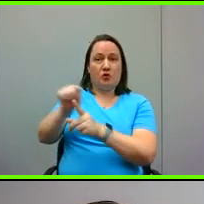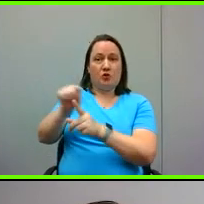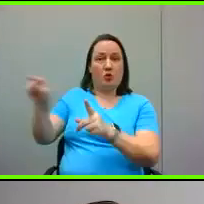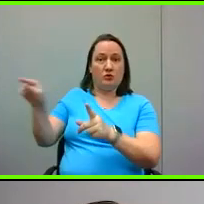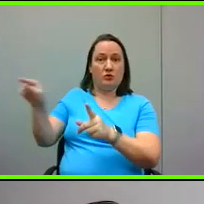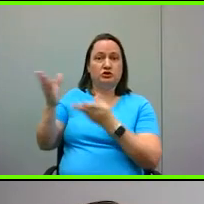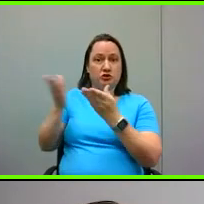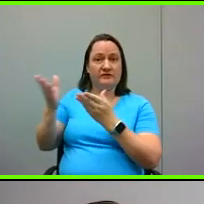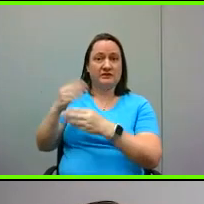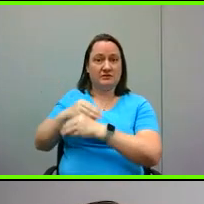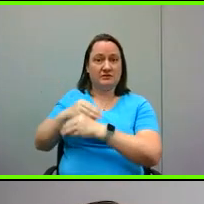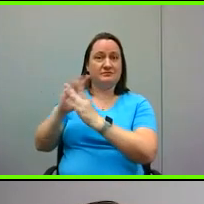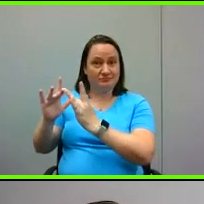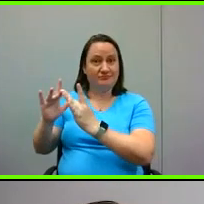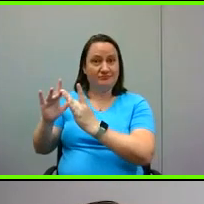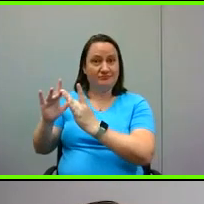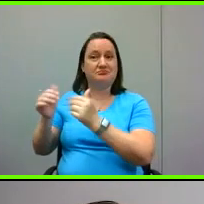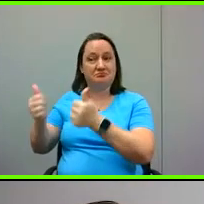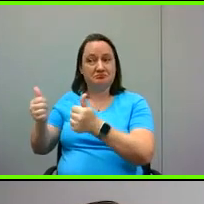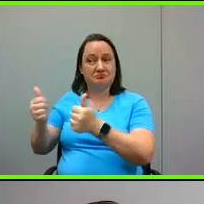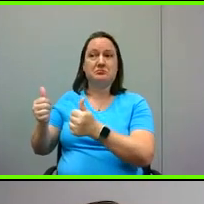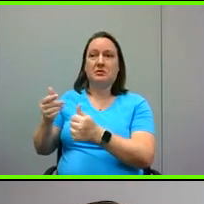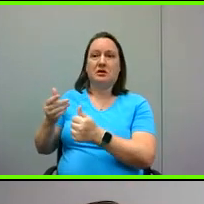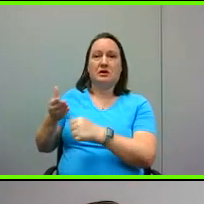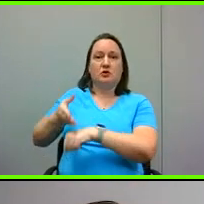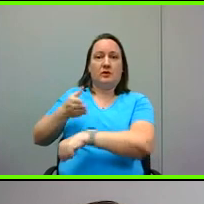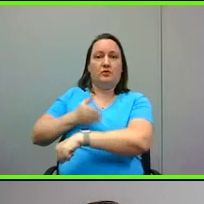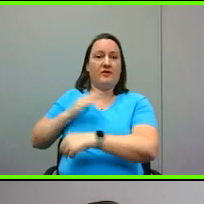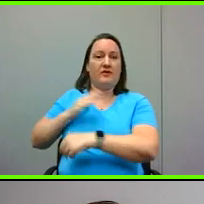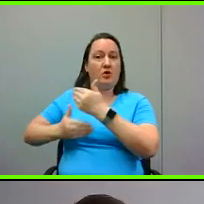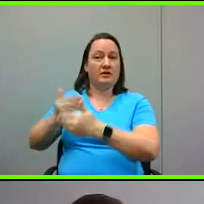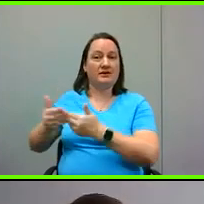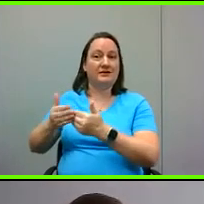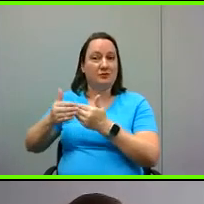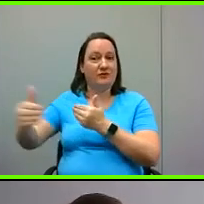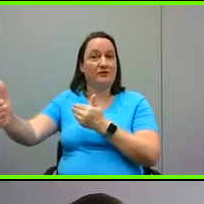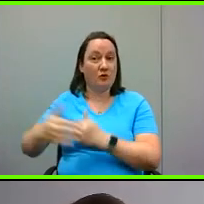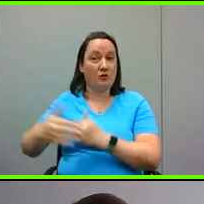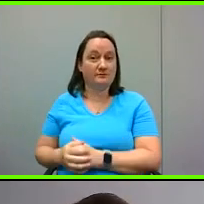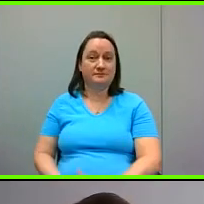of our process moving forward. So we're kind of excited about that type of dancing.